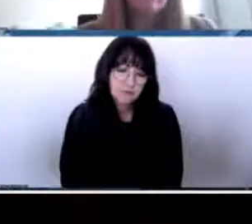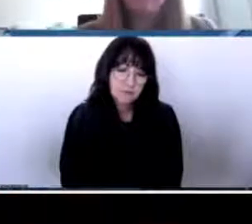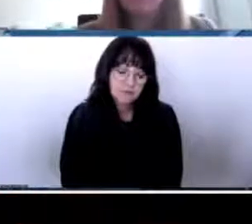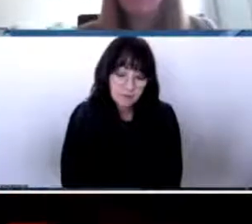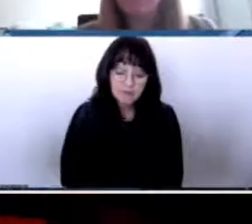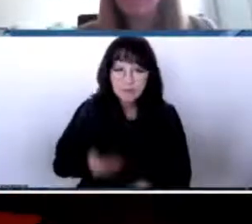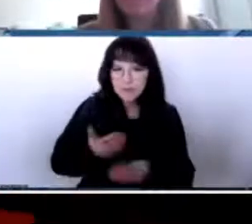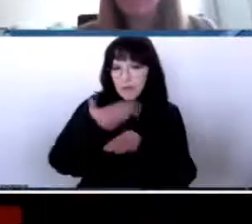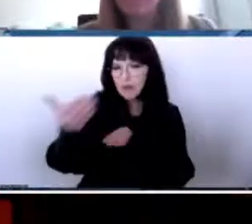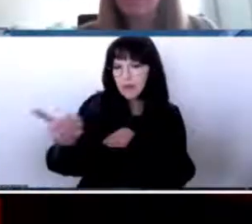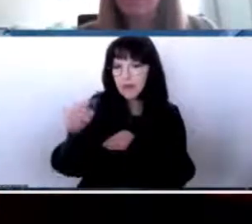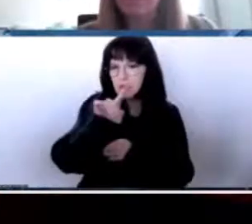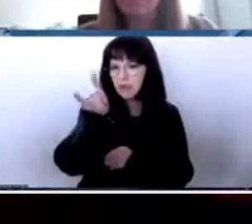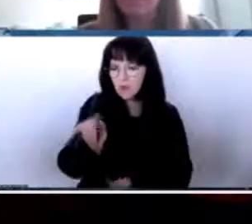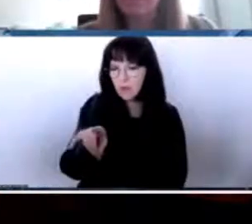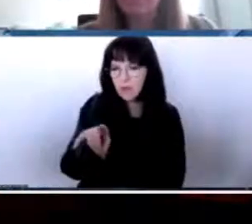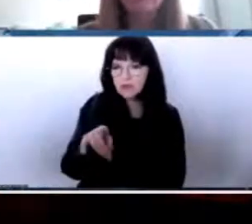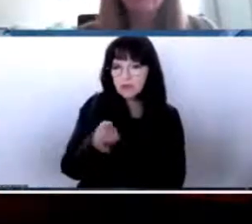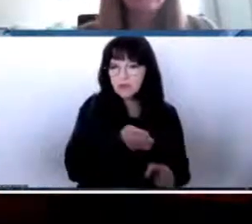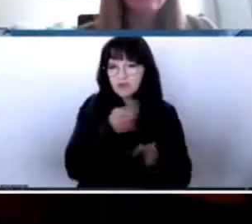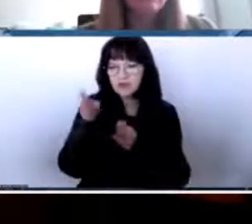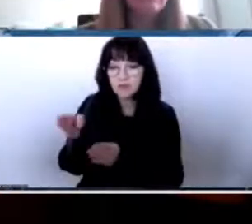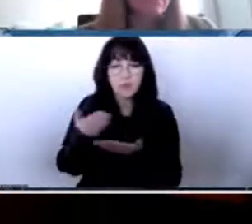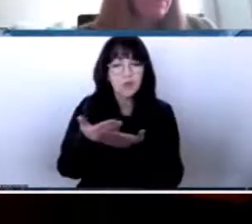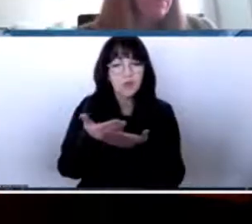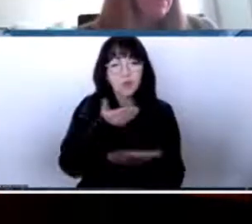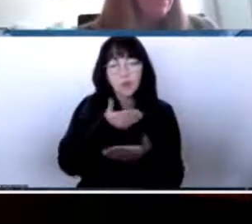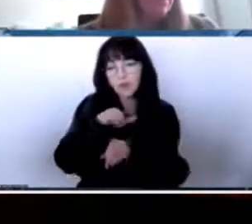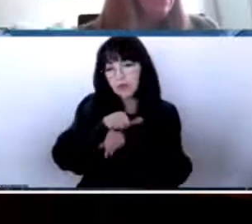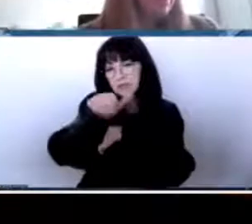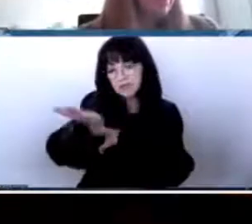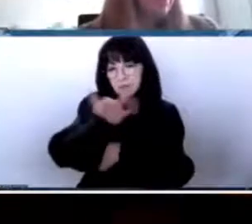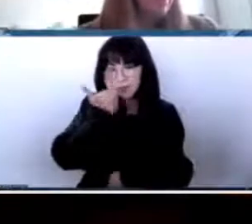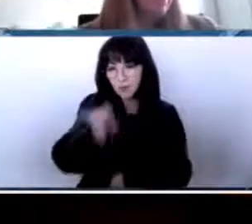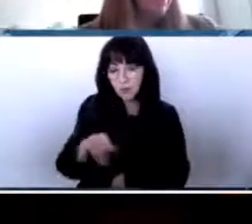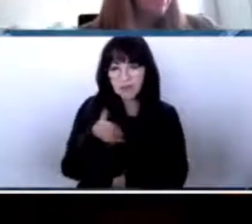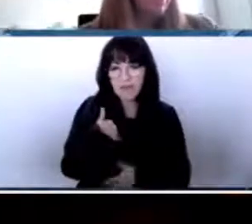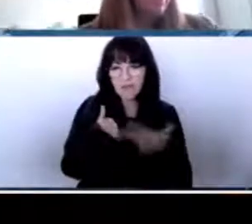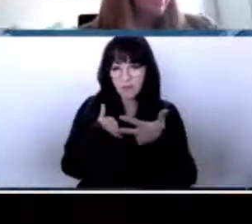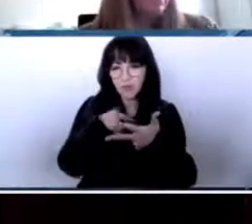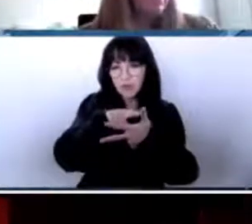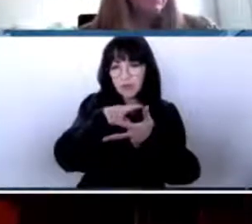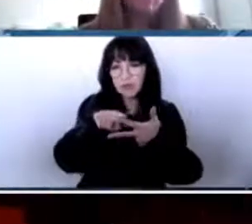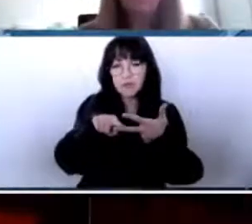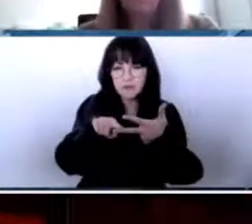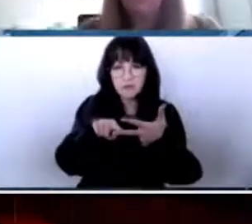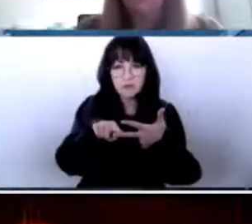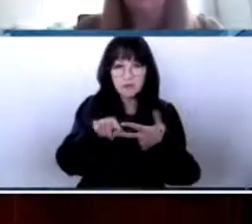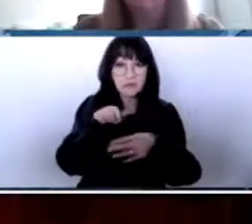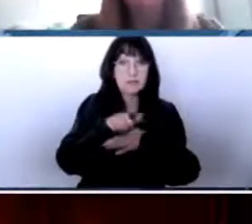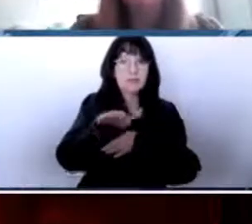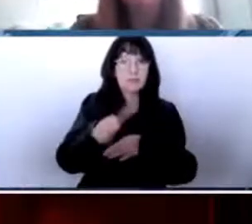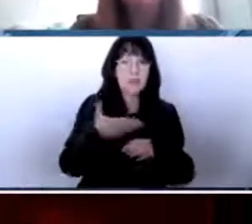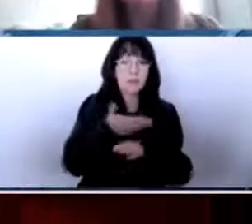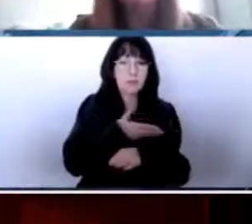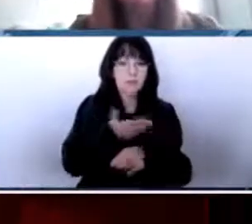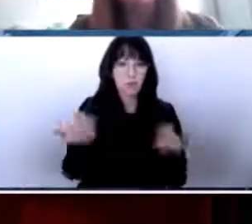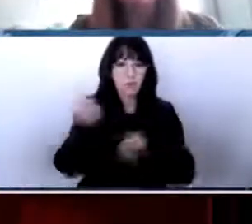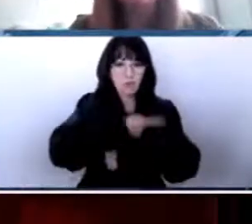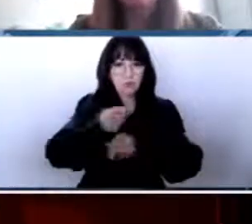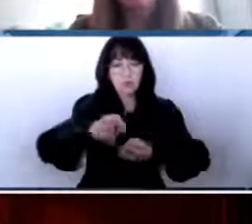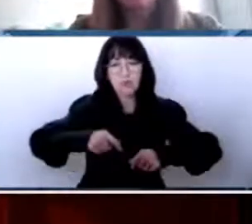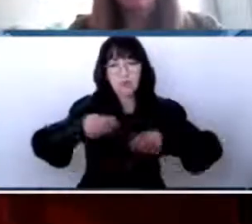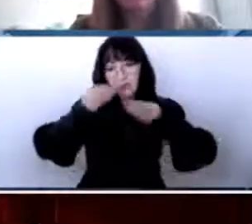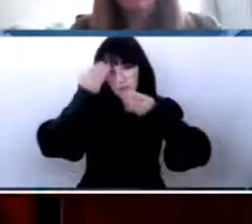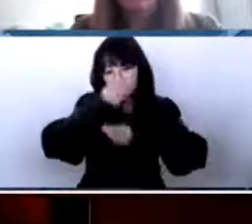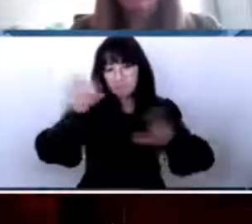Next, we're going to move on to some pre-submitted questions. We have 3 questions that were submitted before the briefing. The first is going to